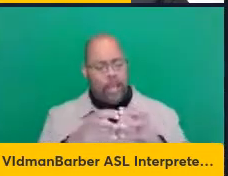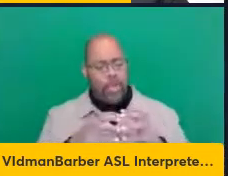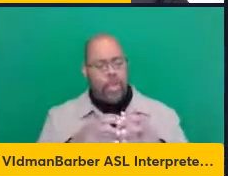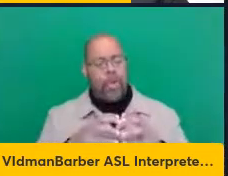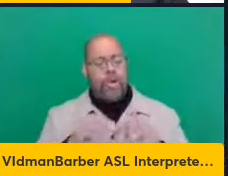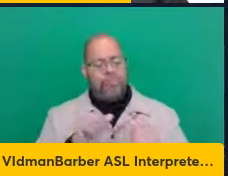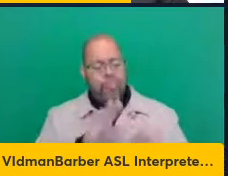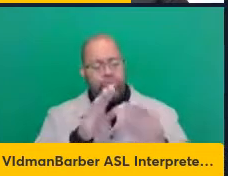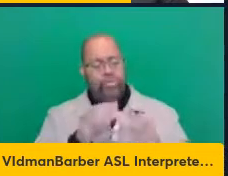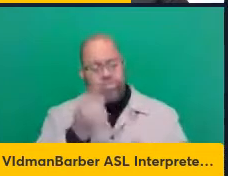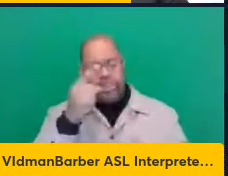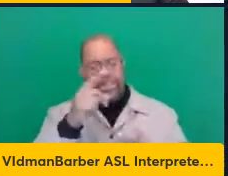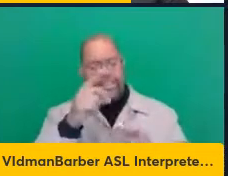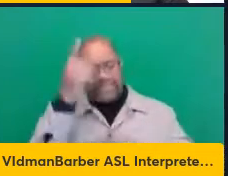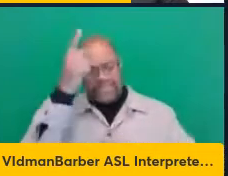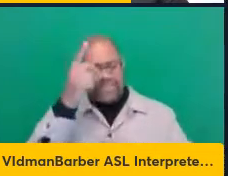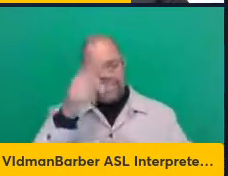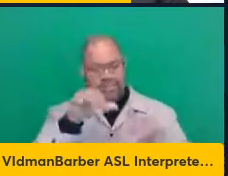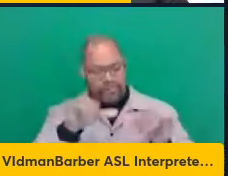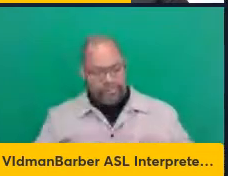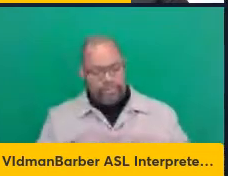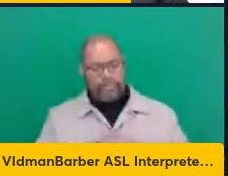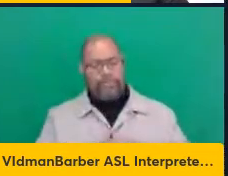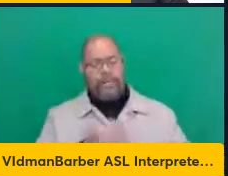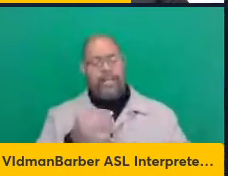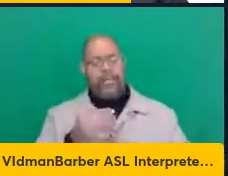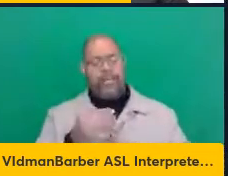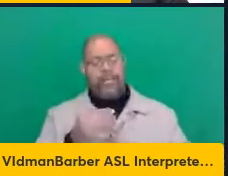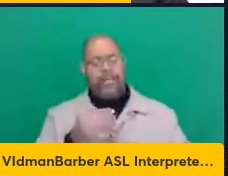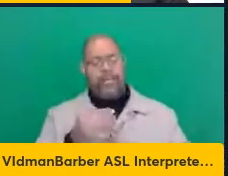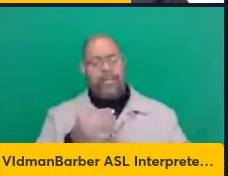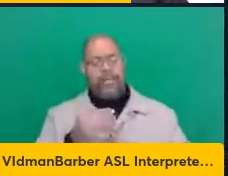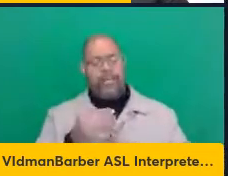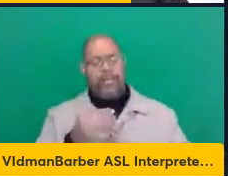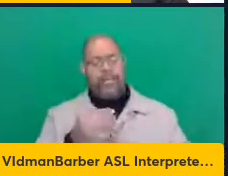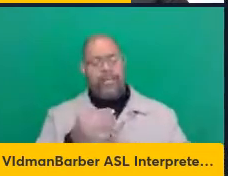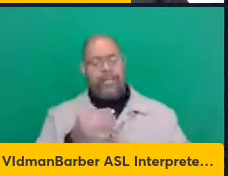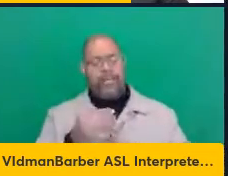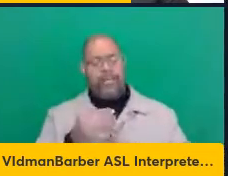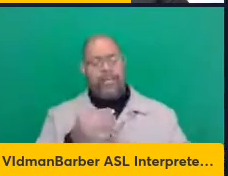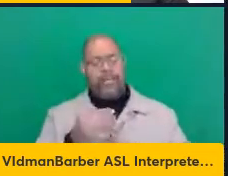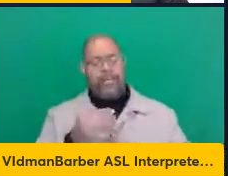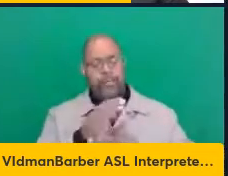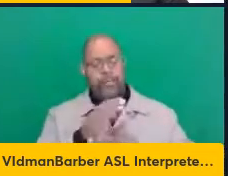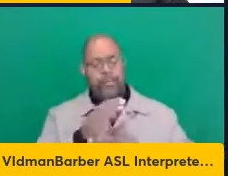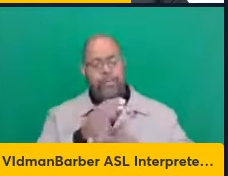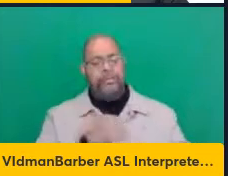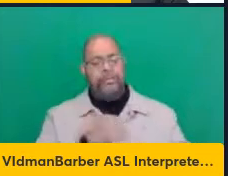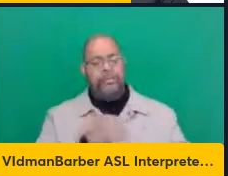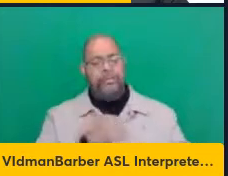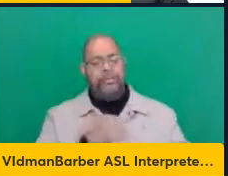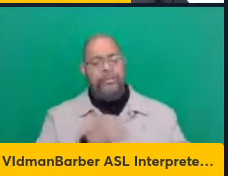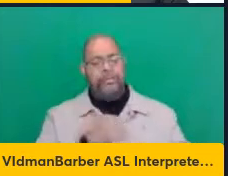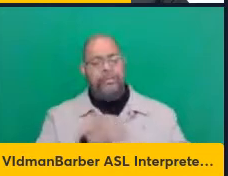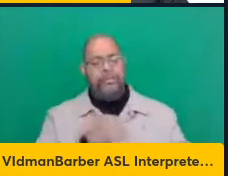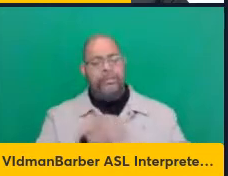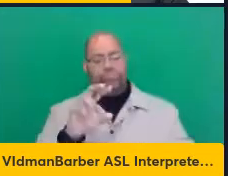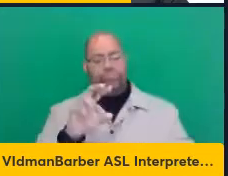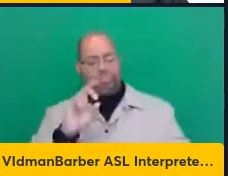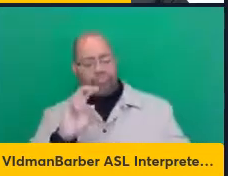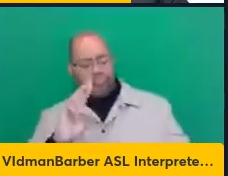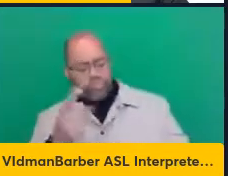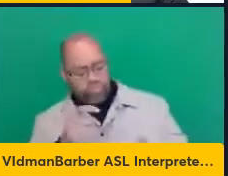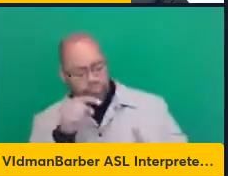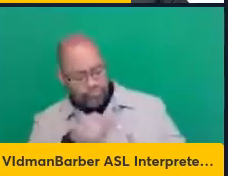approaches to understand disease mechanisms, and through that to generate new knowledge that will guide strategies for diagnosis, vaccines, and